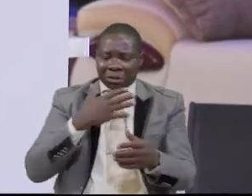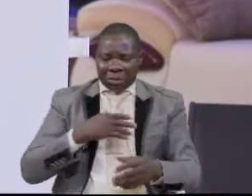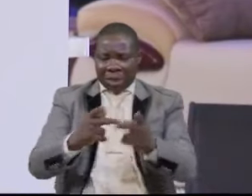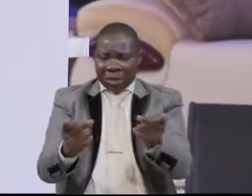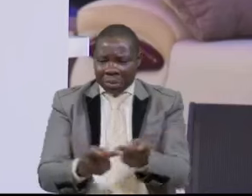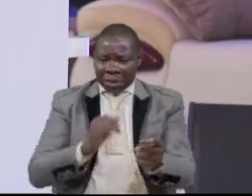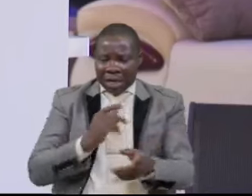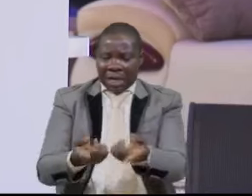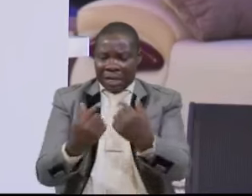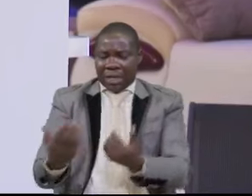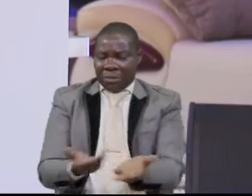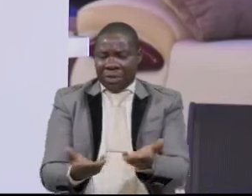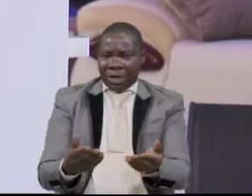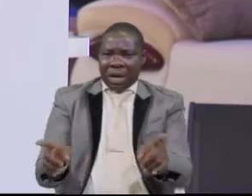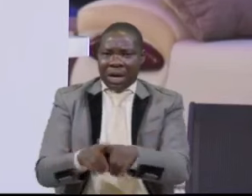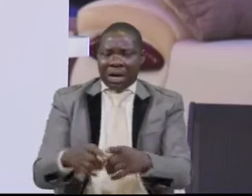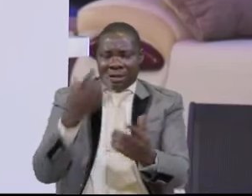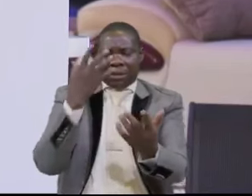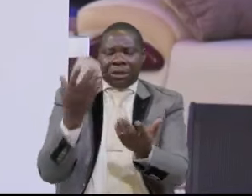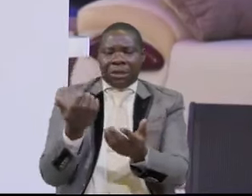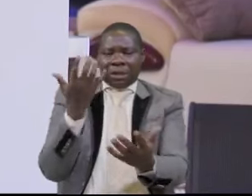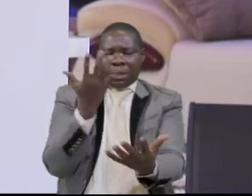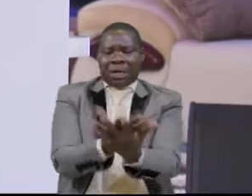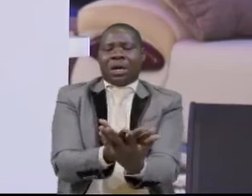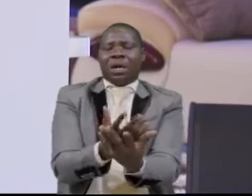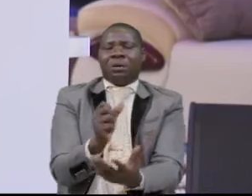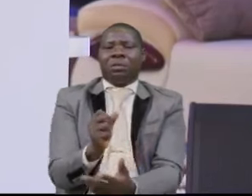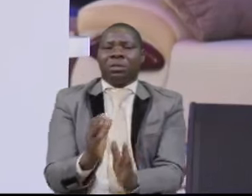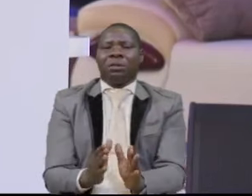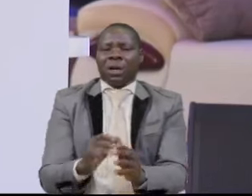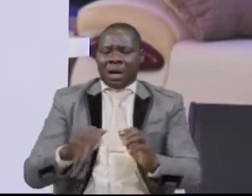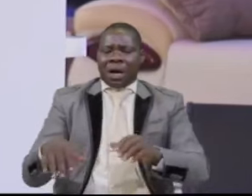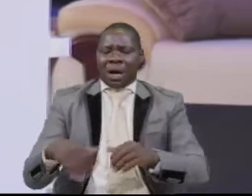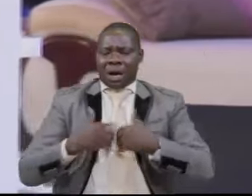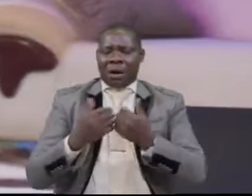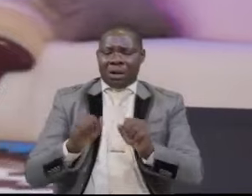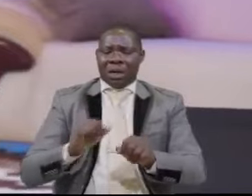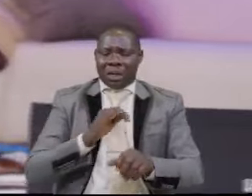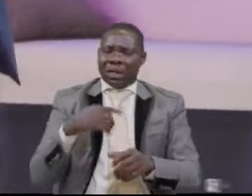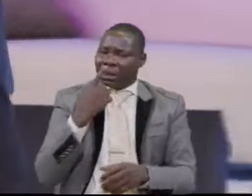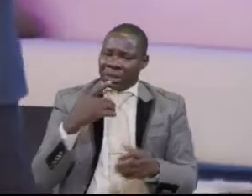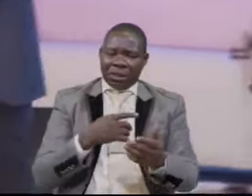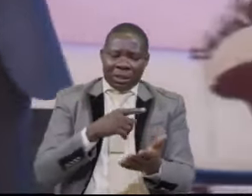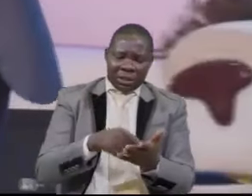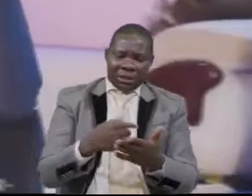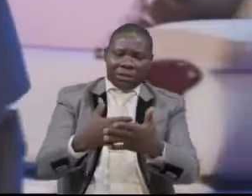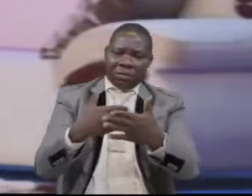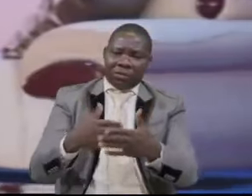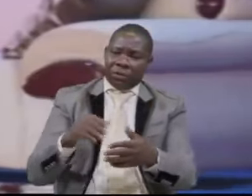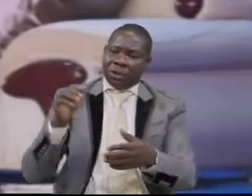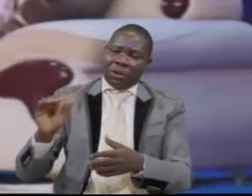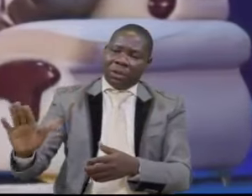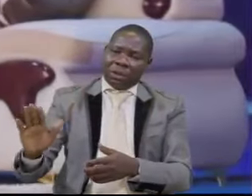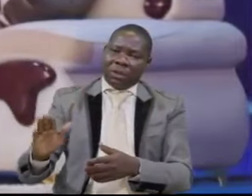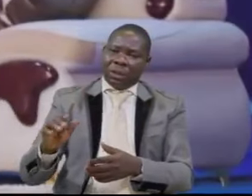here as a captive. How can I say this now? Behind or before him, he had a kind of